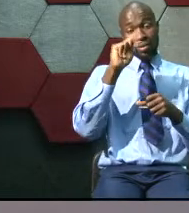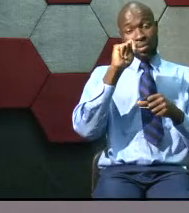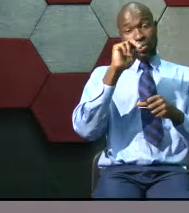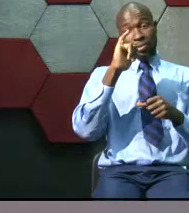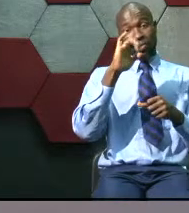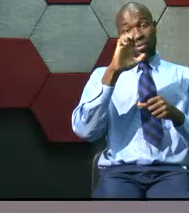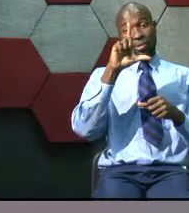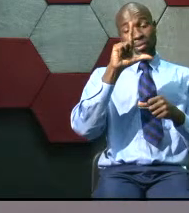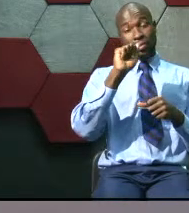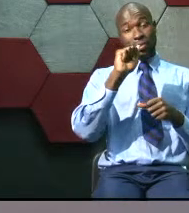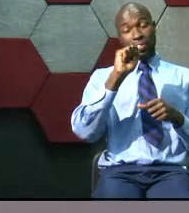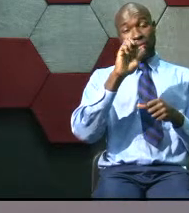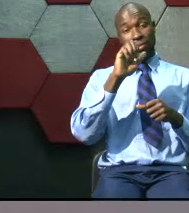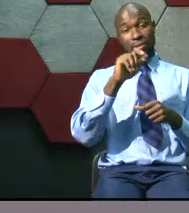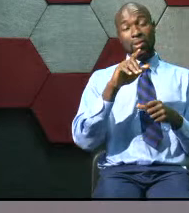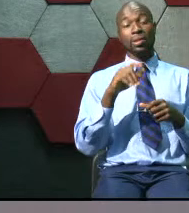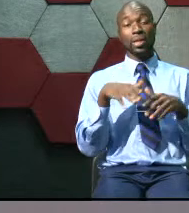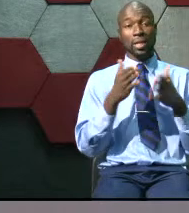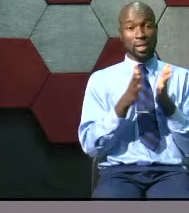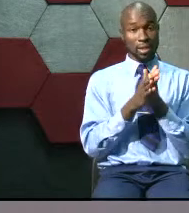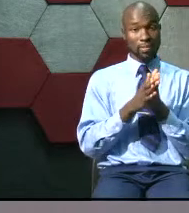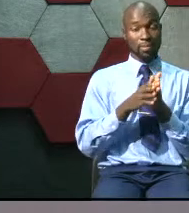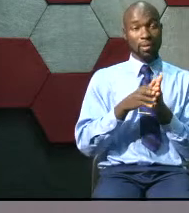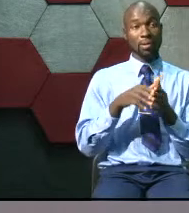Vialo. Vialo, yes. In Vialo.